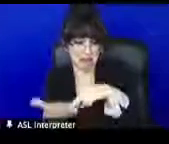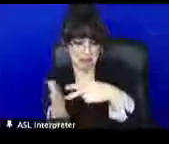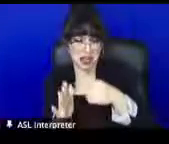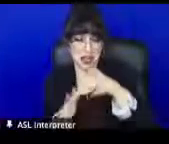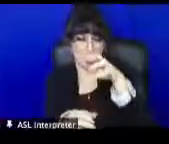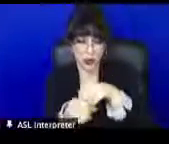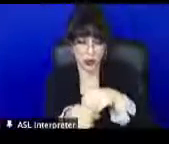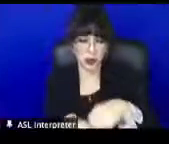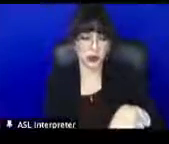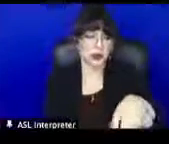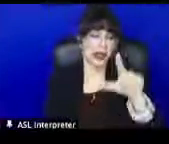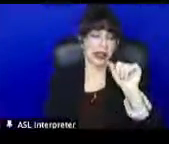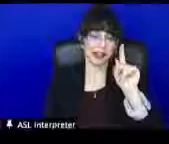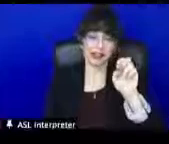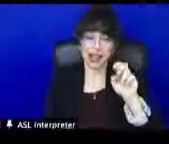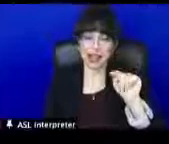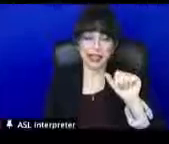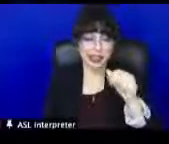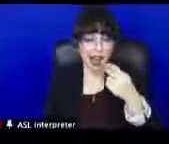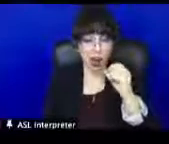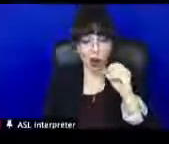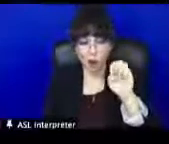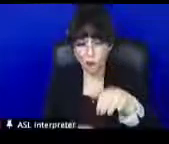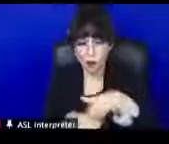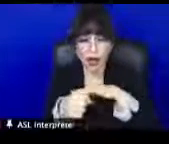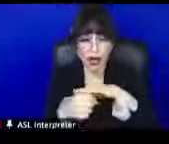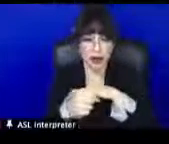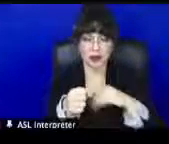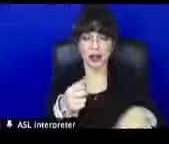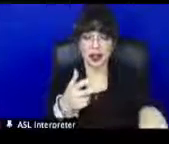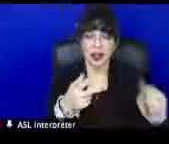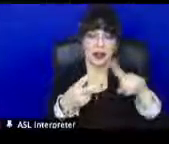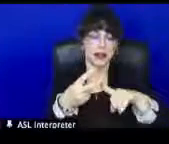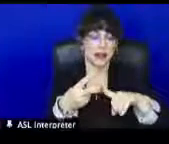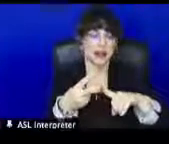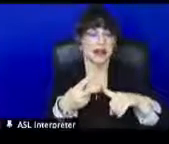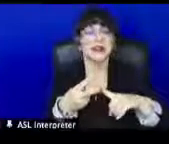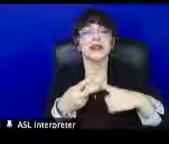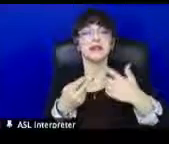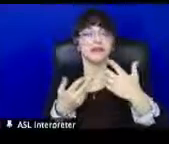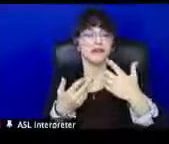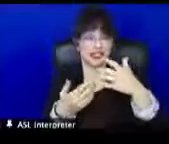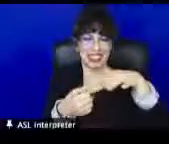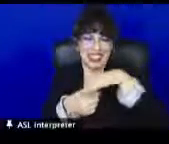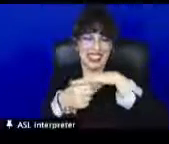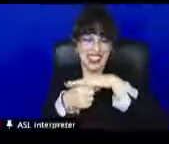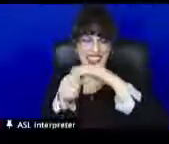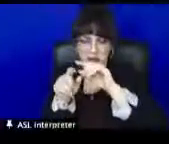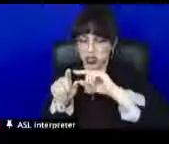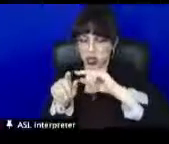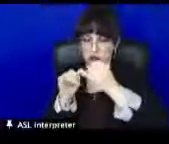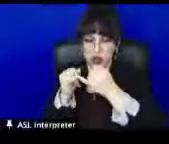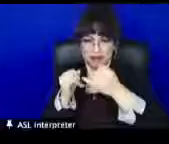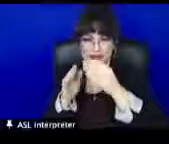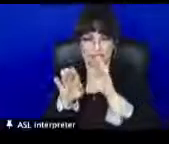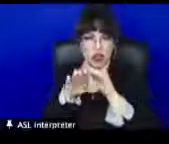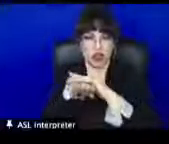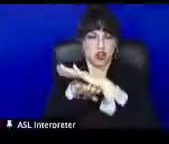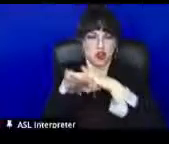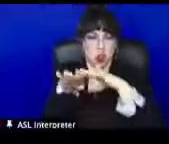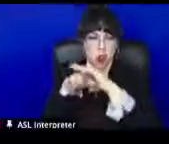includes the Lake Tahoe area and the areas along that shore. So yeah, that's about